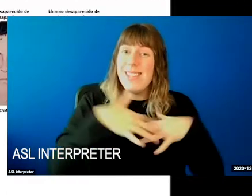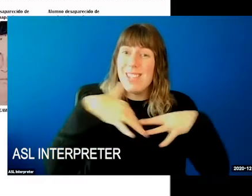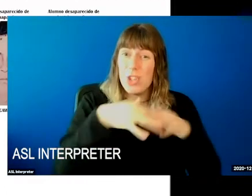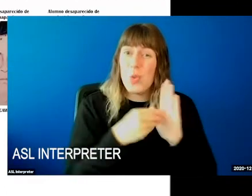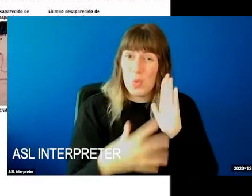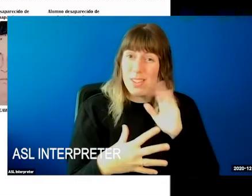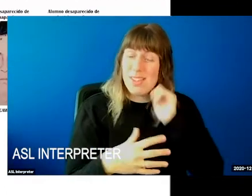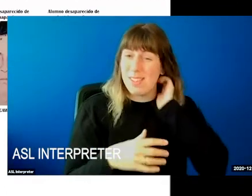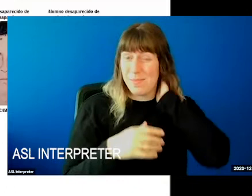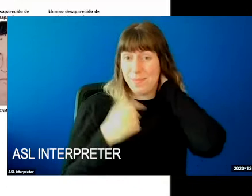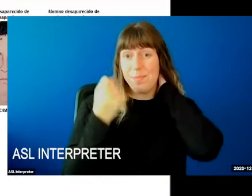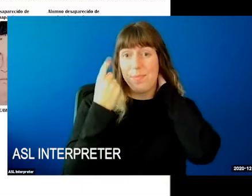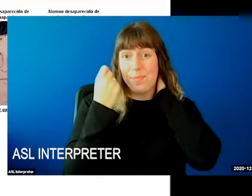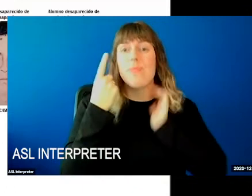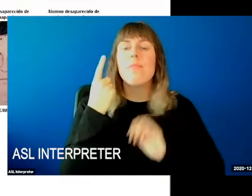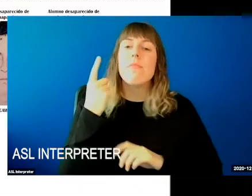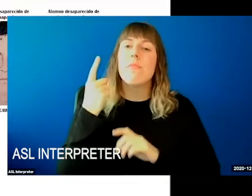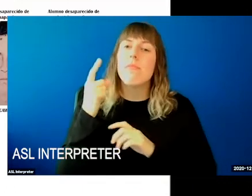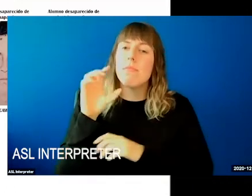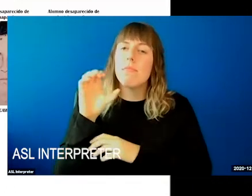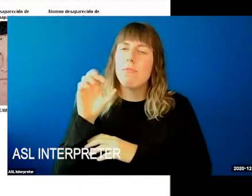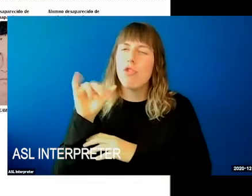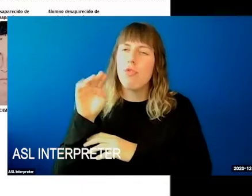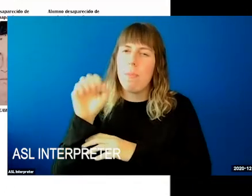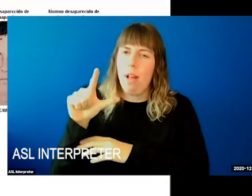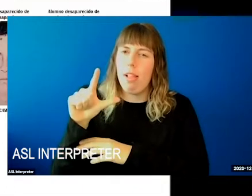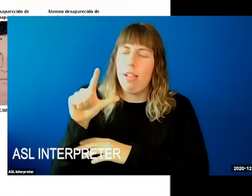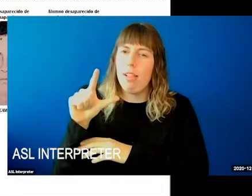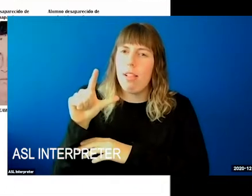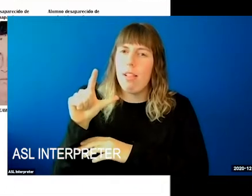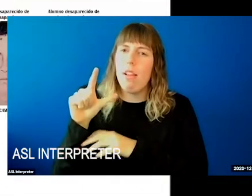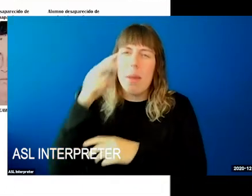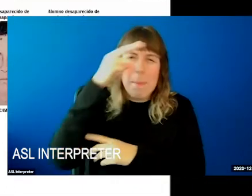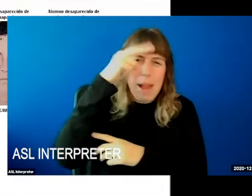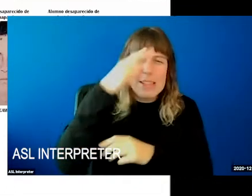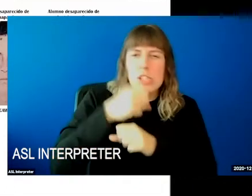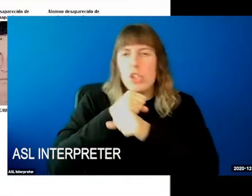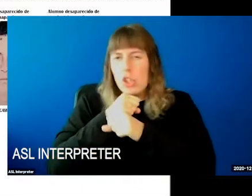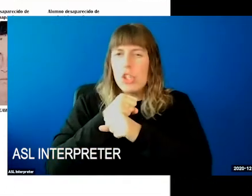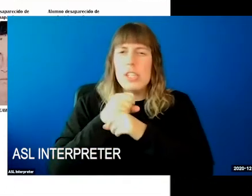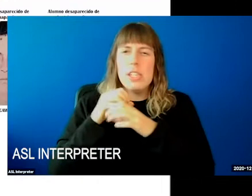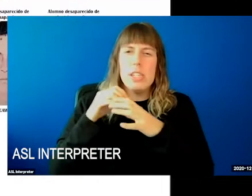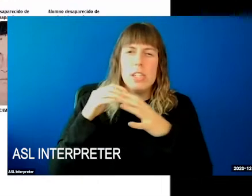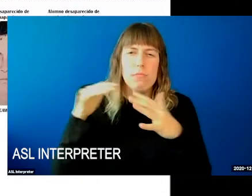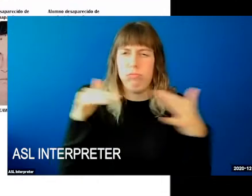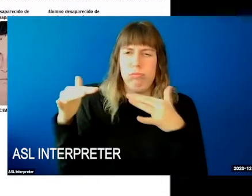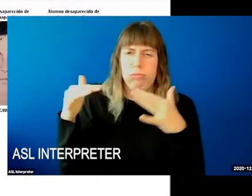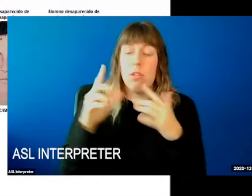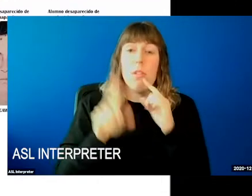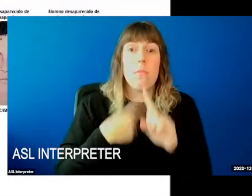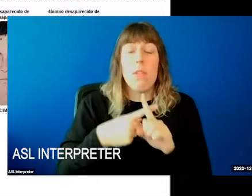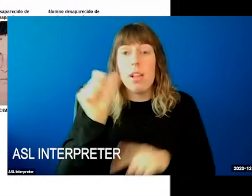some combination of criminals and the Mexican security forces. And there have been